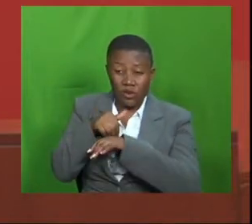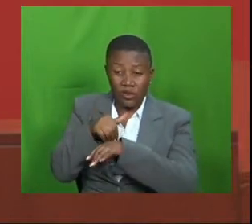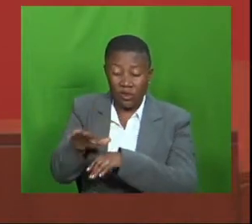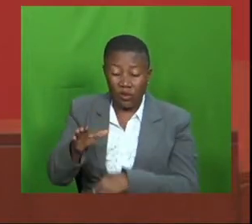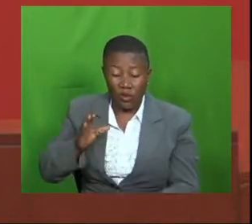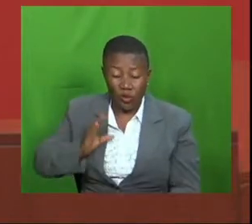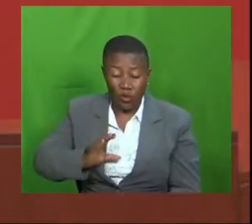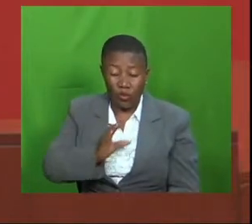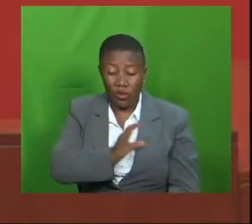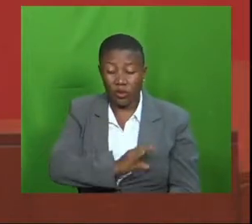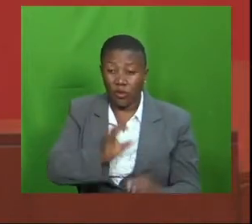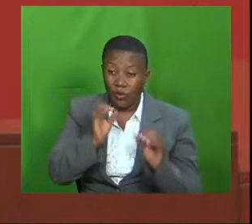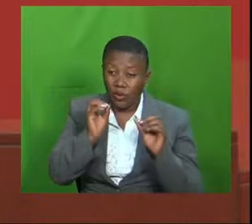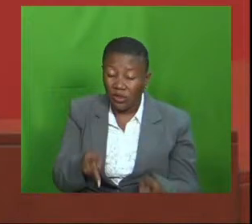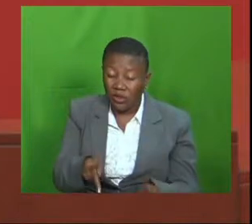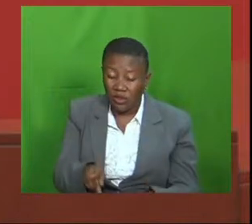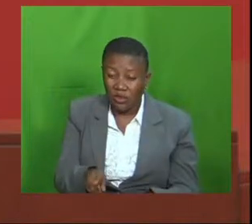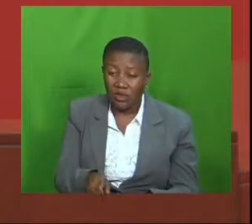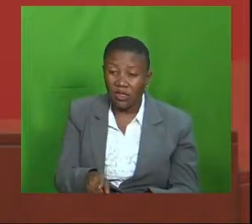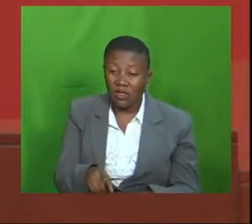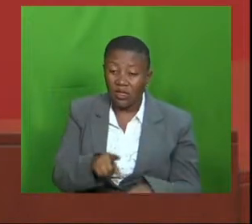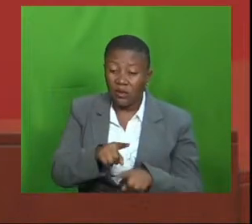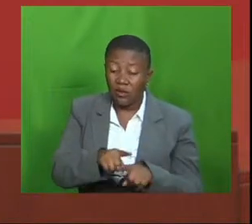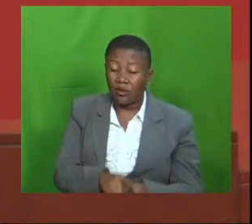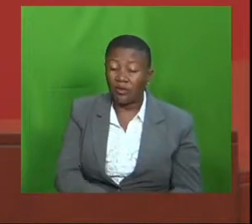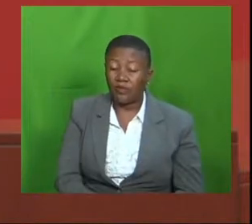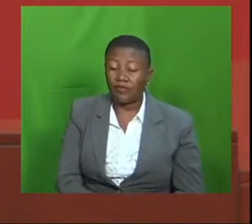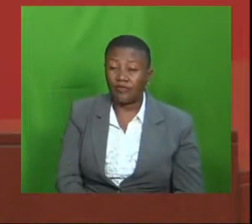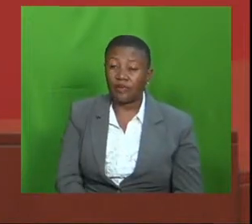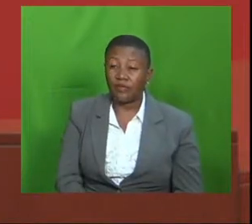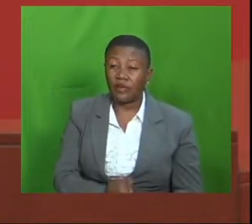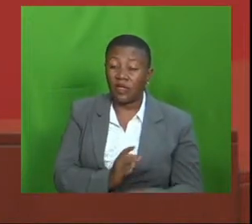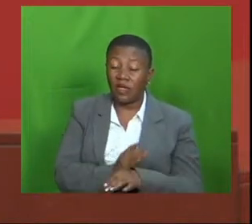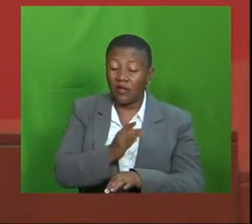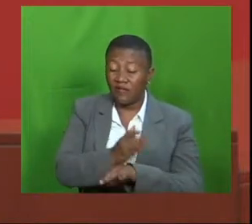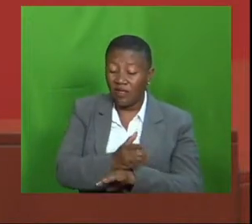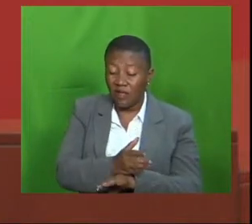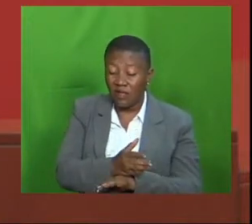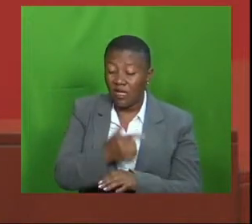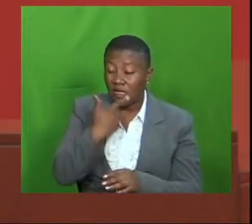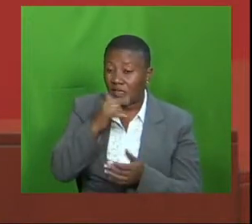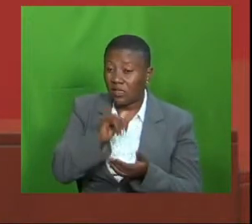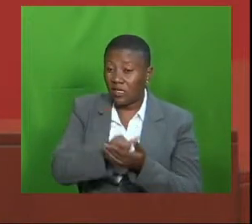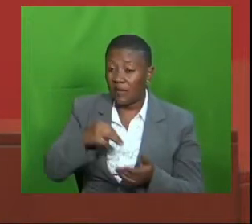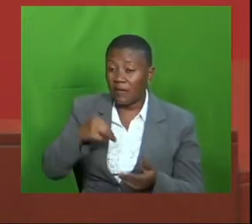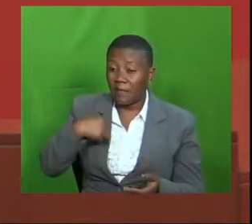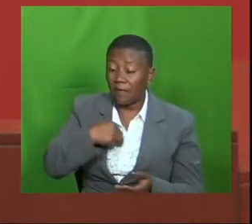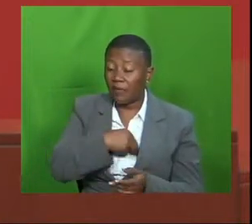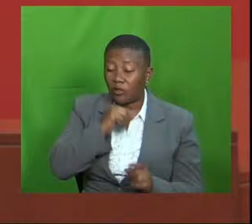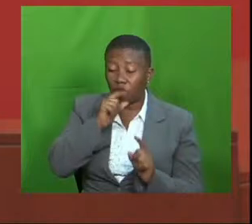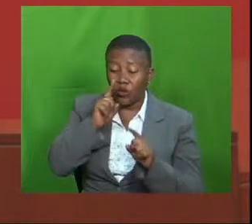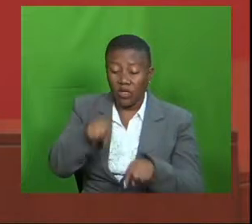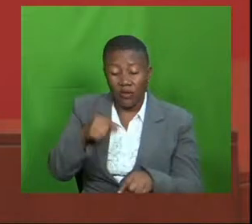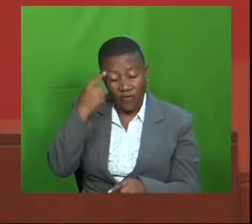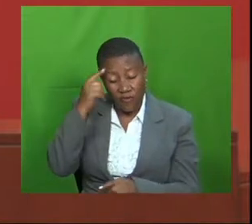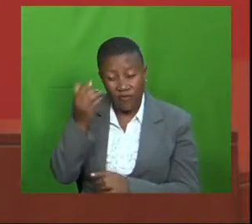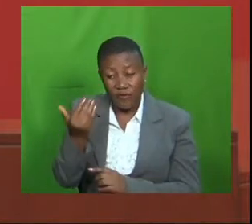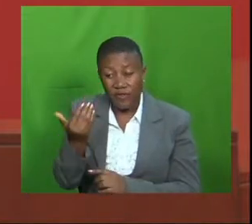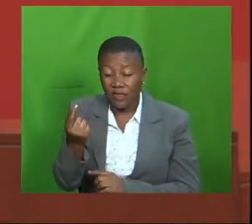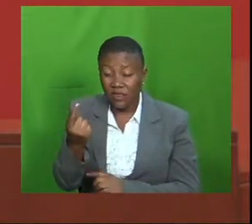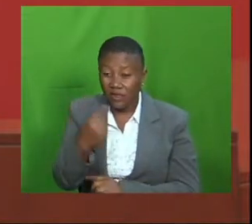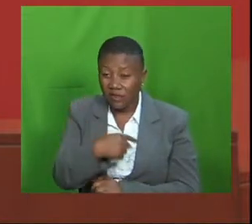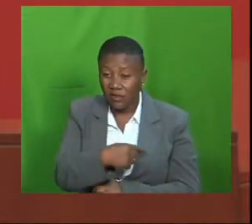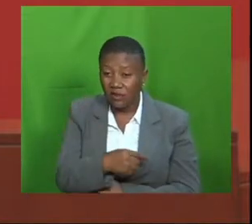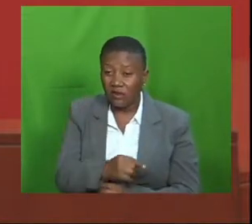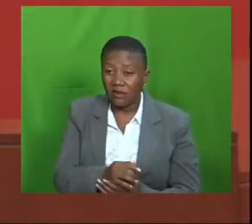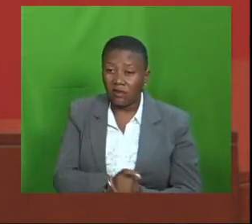with Article 97(1)(c), after the allegation that the members were absent for 15 days without permission in writing by the Speaker.